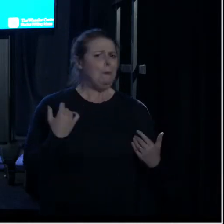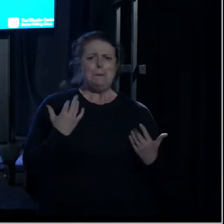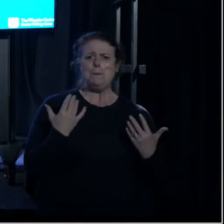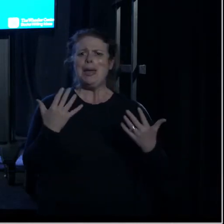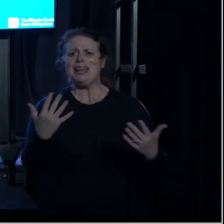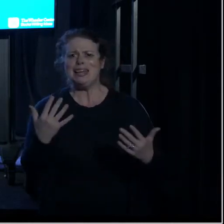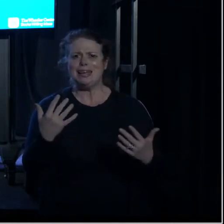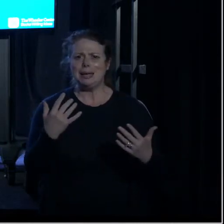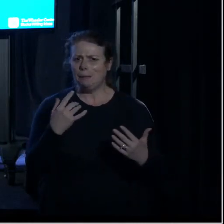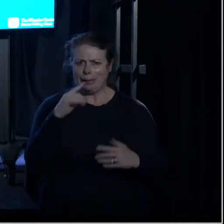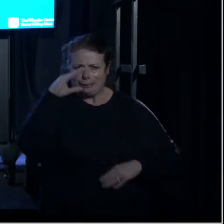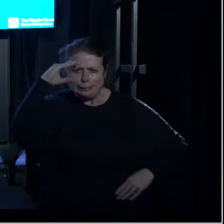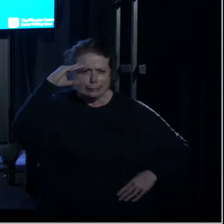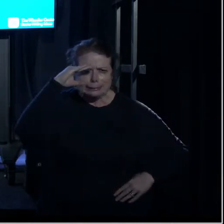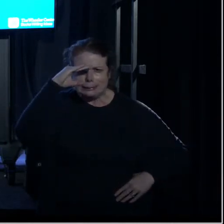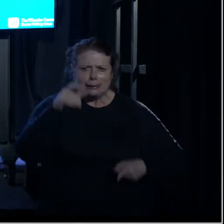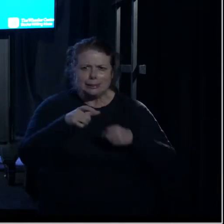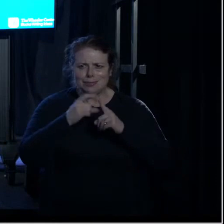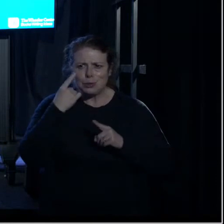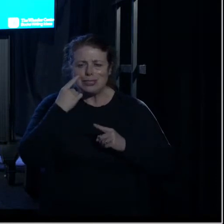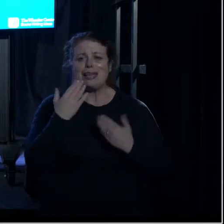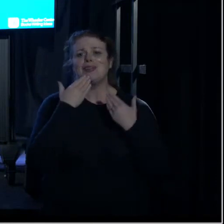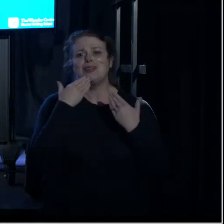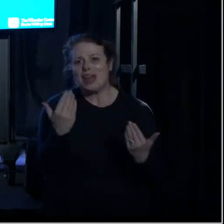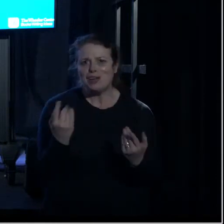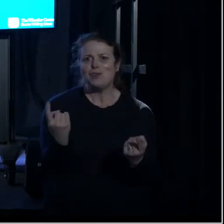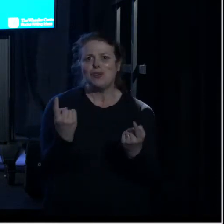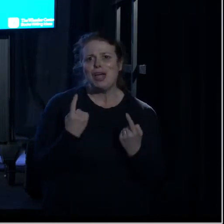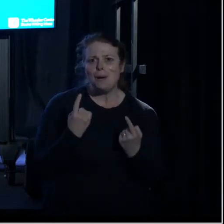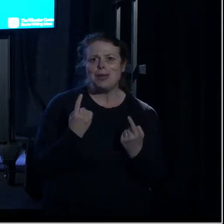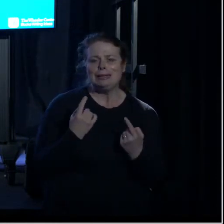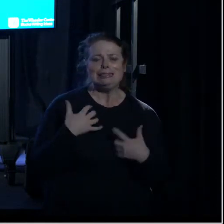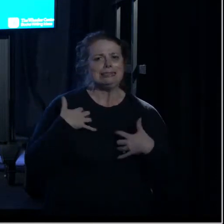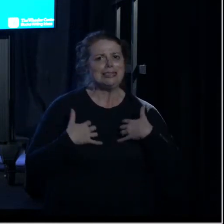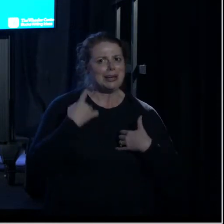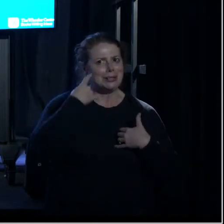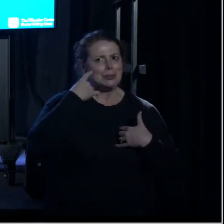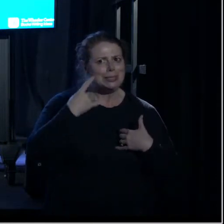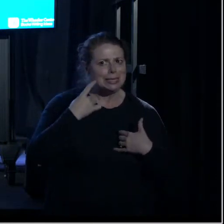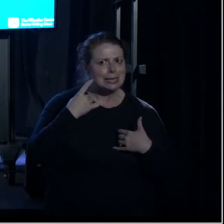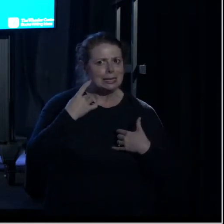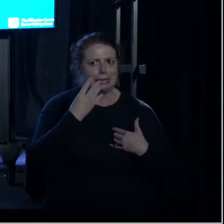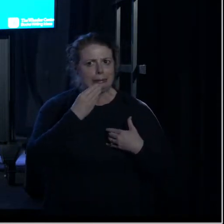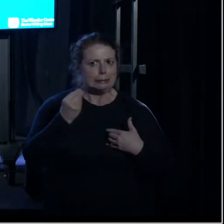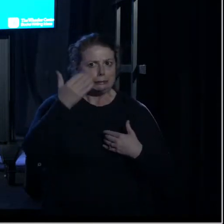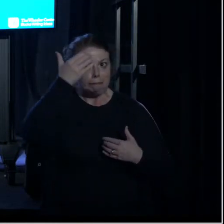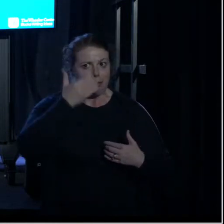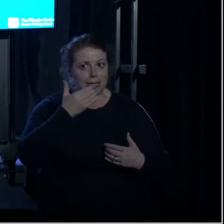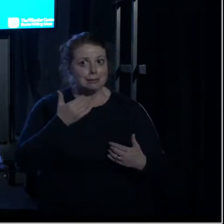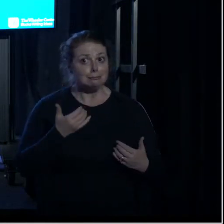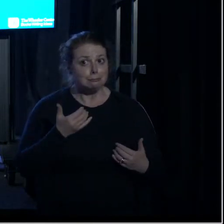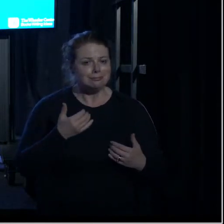You're very shadowy though. Thank you so much for being here in person. It's really exciting to see what I can of your faces.